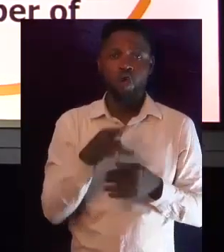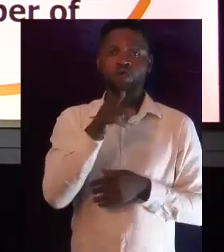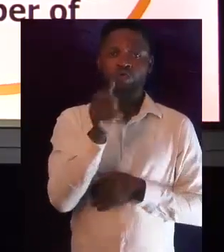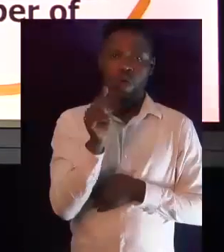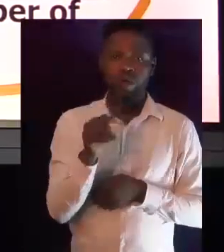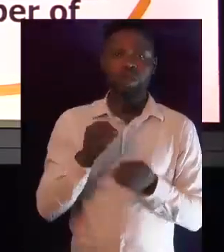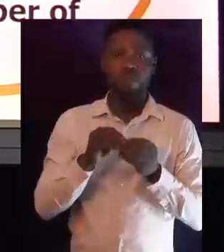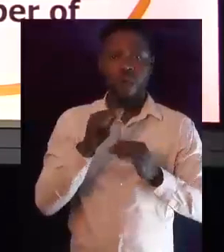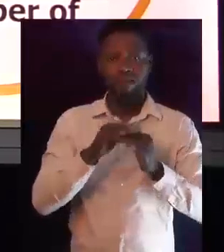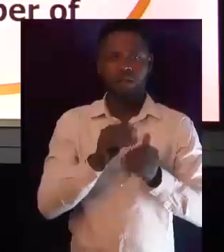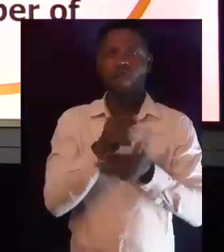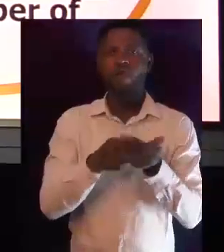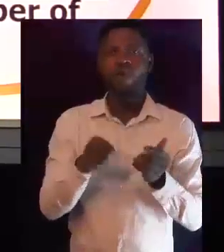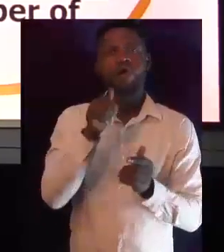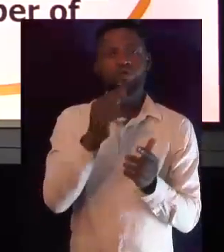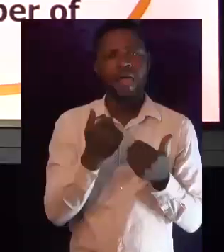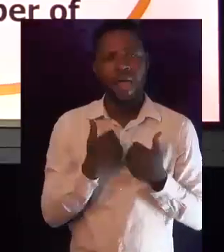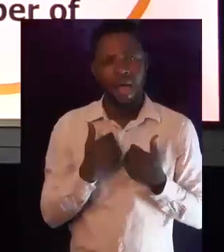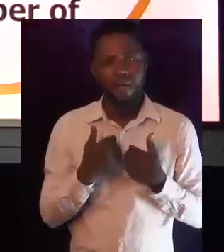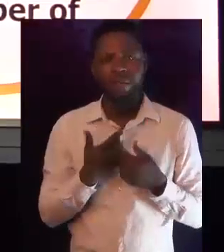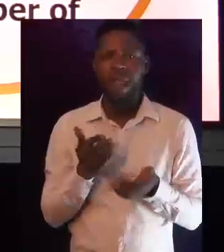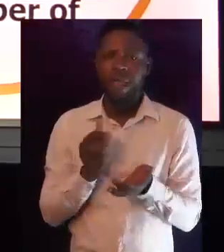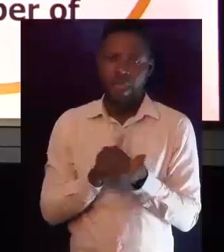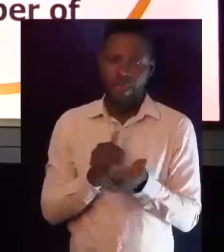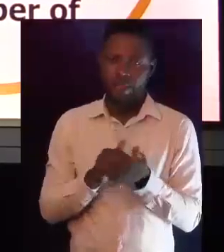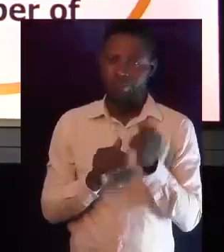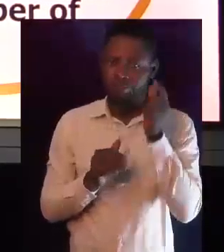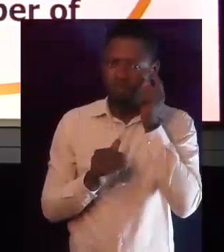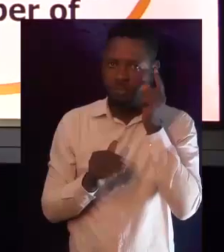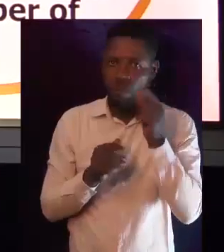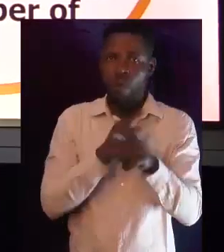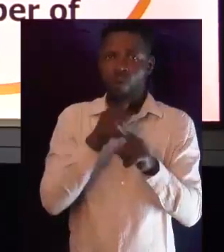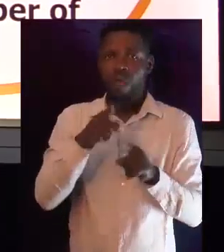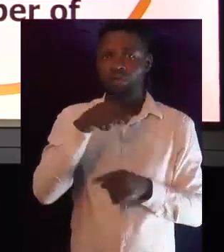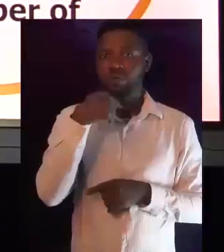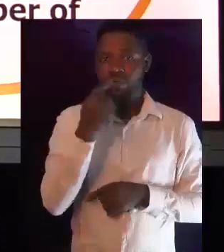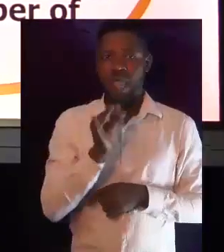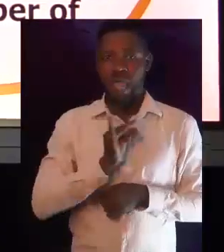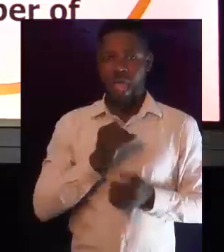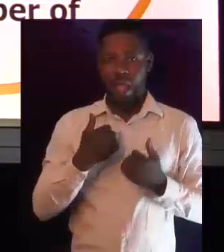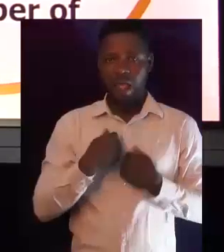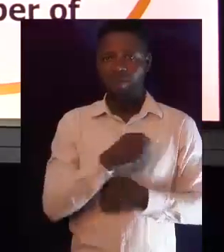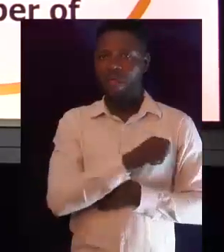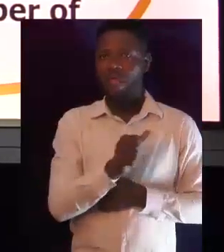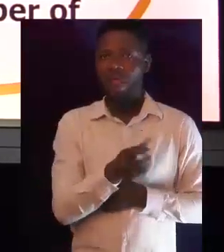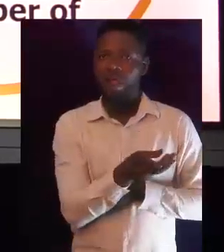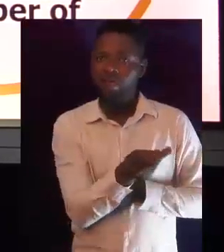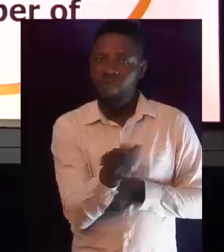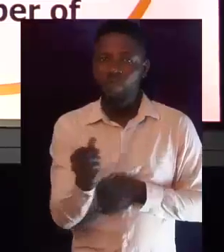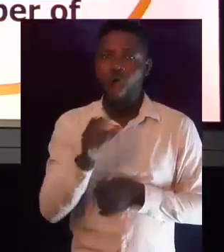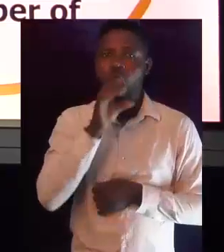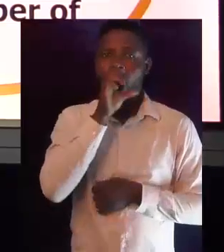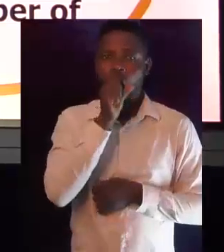although you needed more than what you have. Let me take that again. When you say, I have a